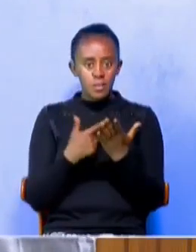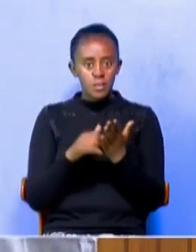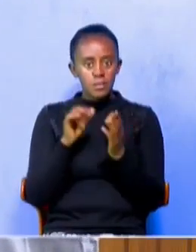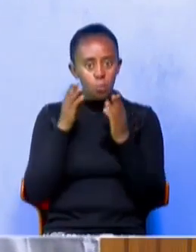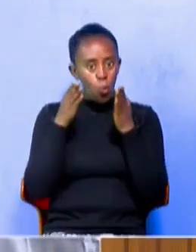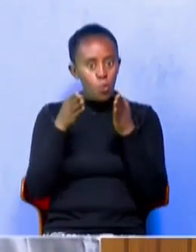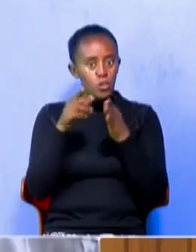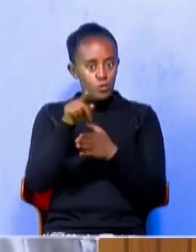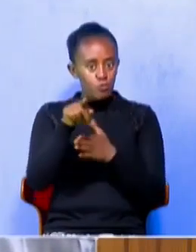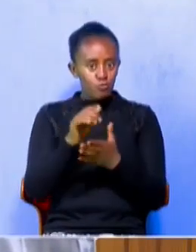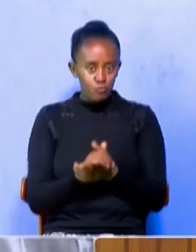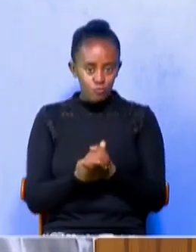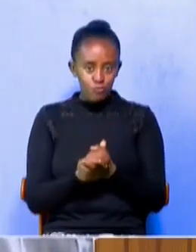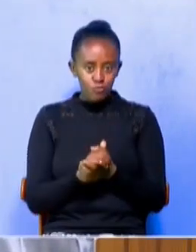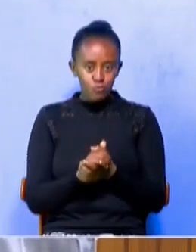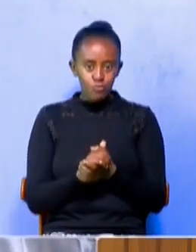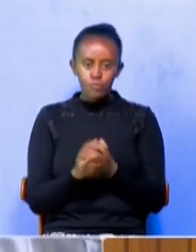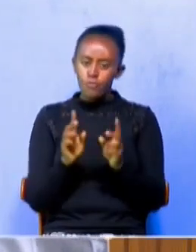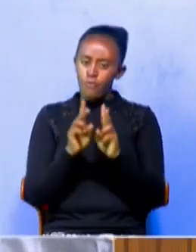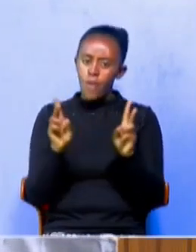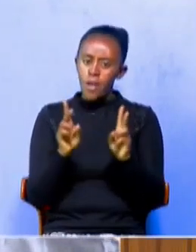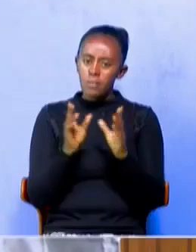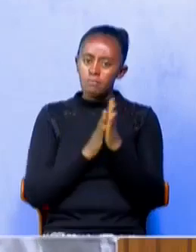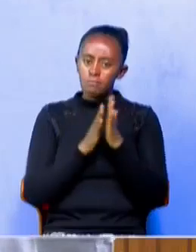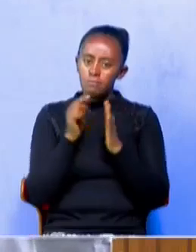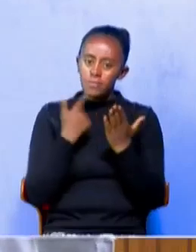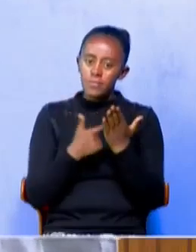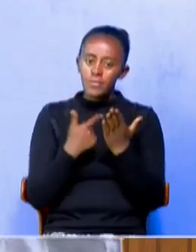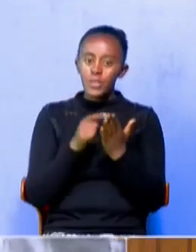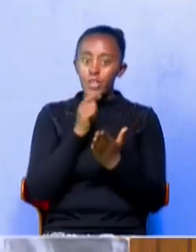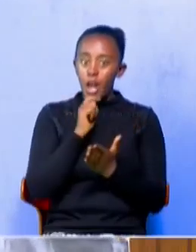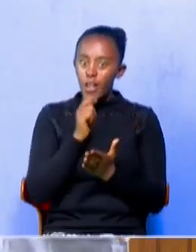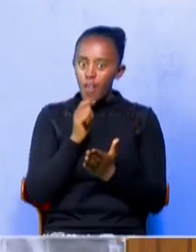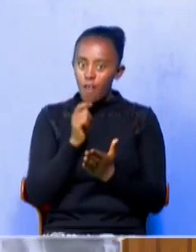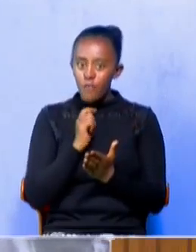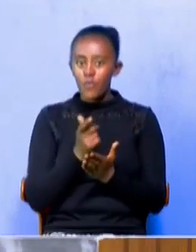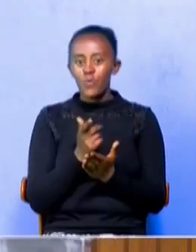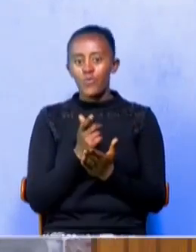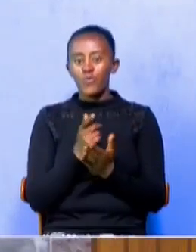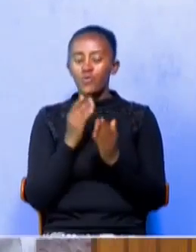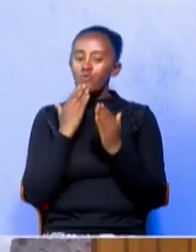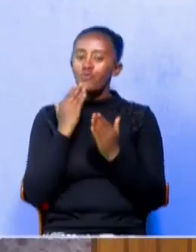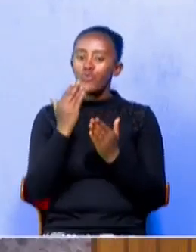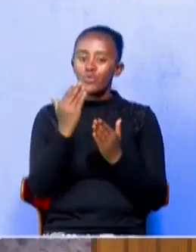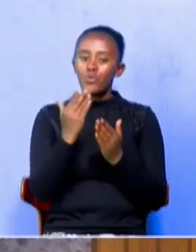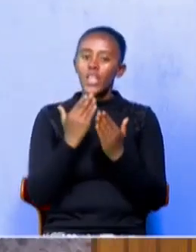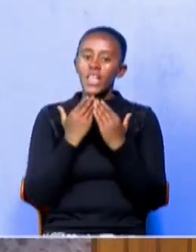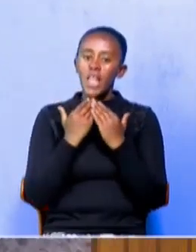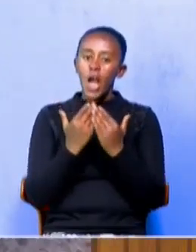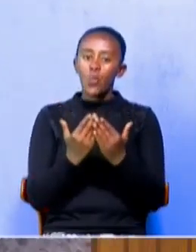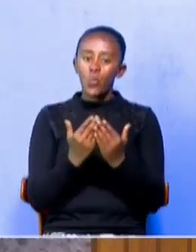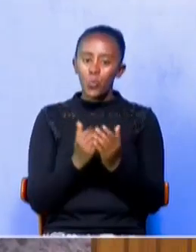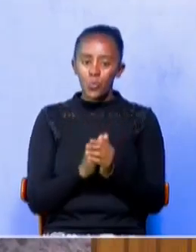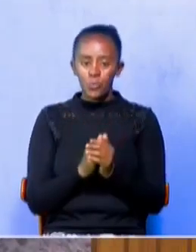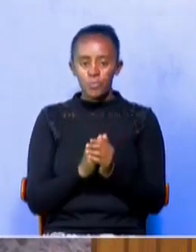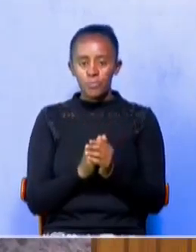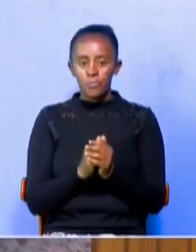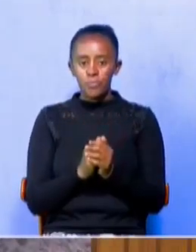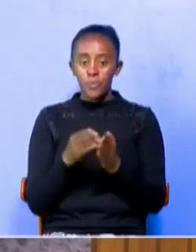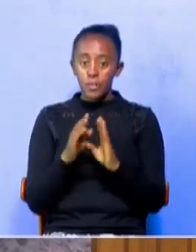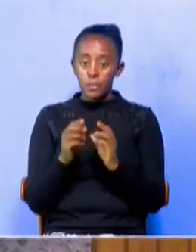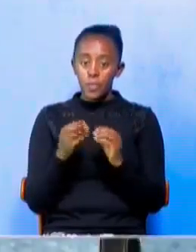you. Very interesting one. This is an interview. Good, thank you. Now let me give